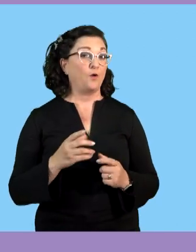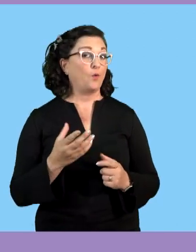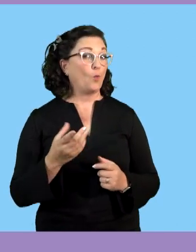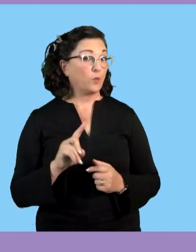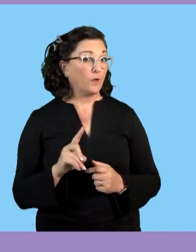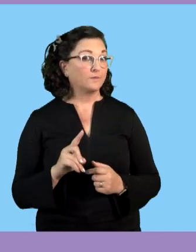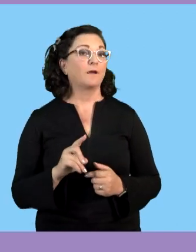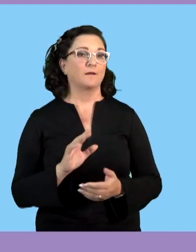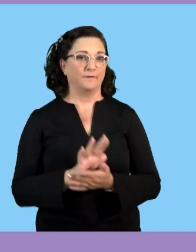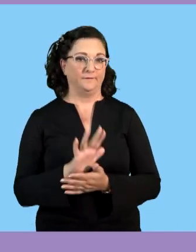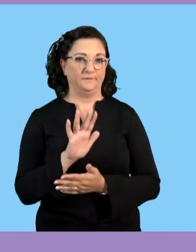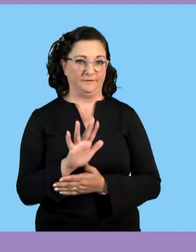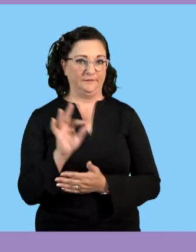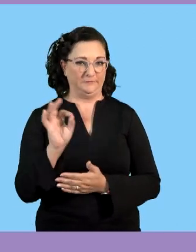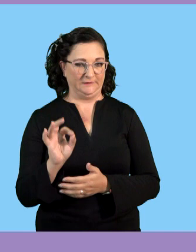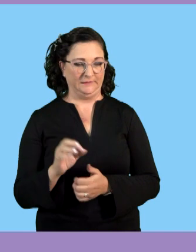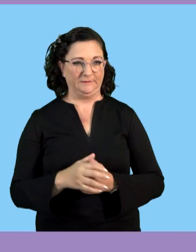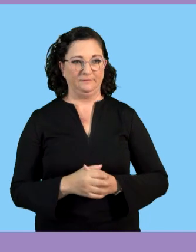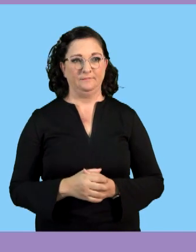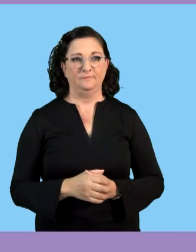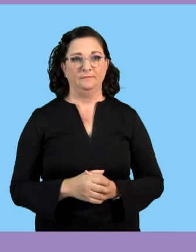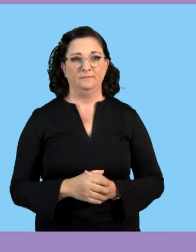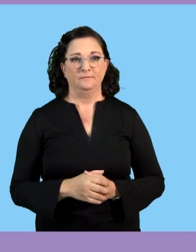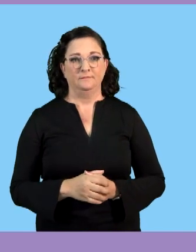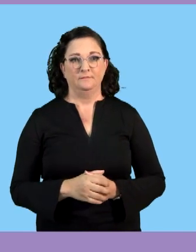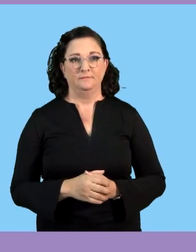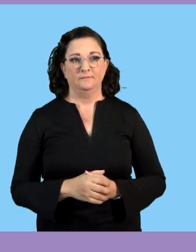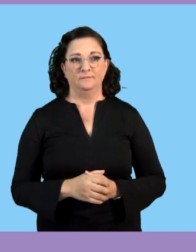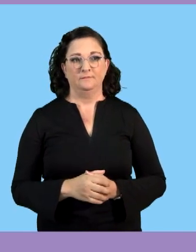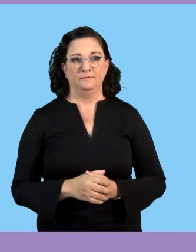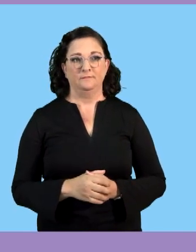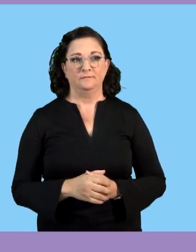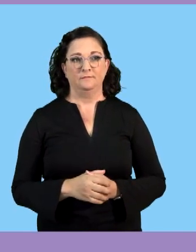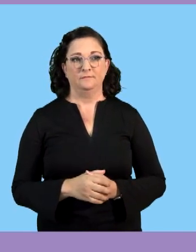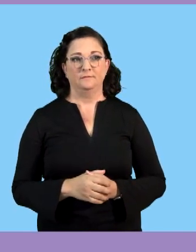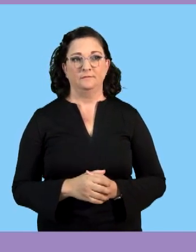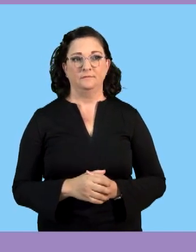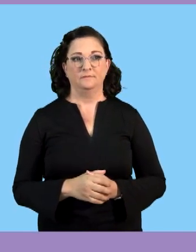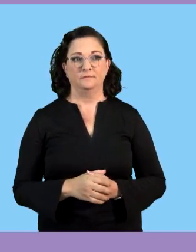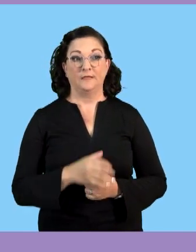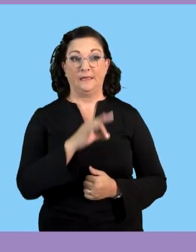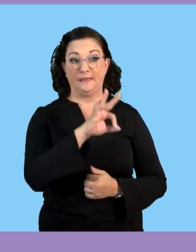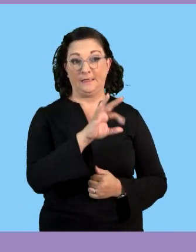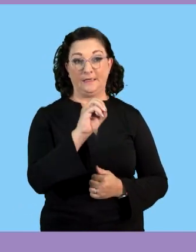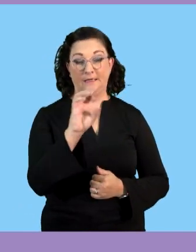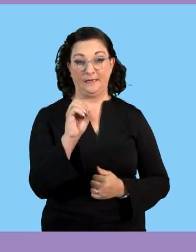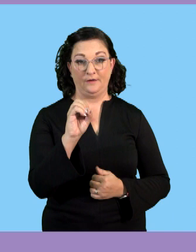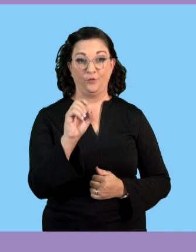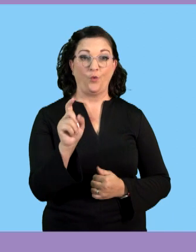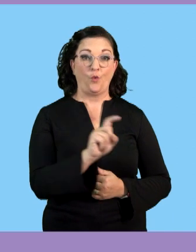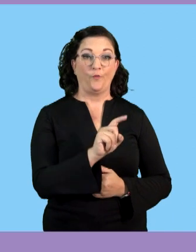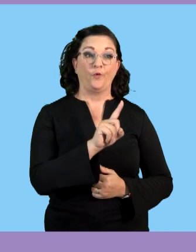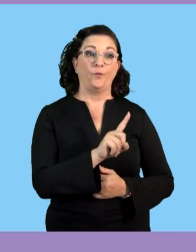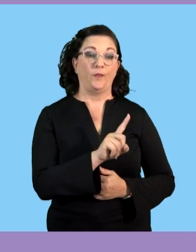by what? By 15%. And this is actually equals to